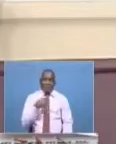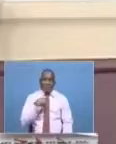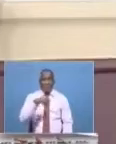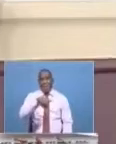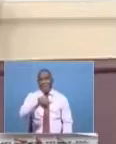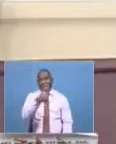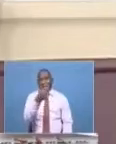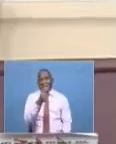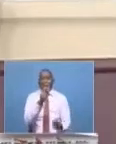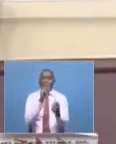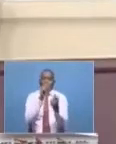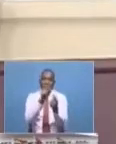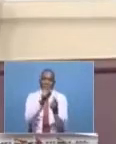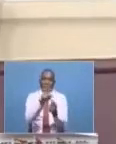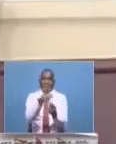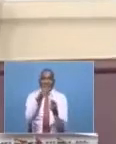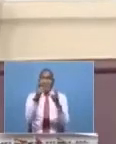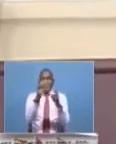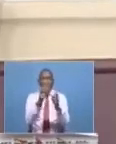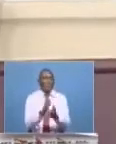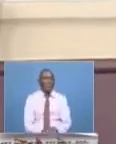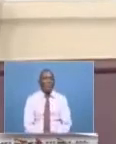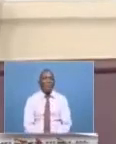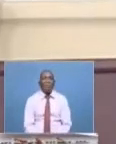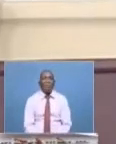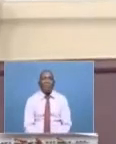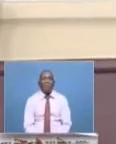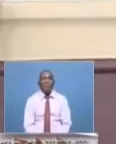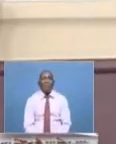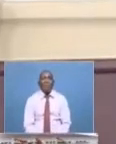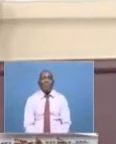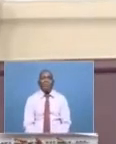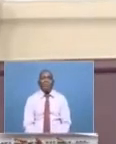here is that